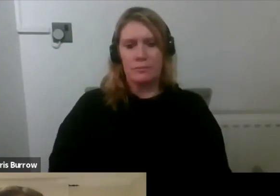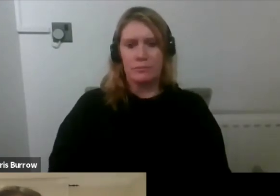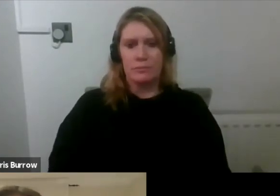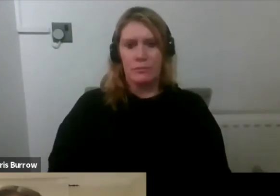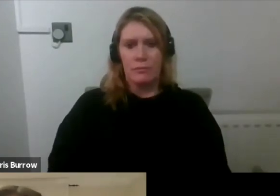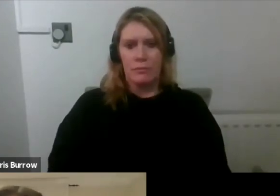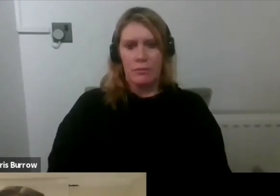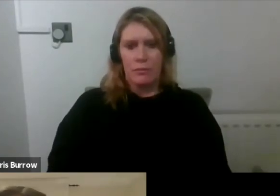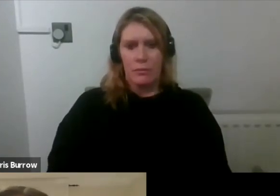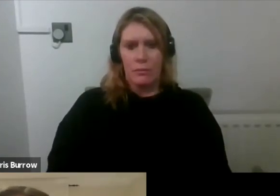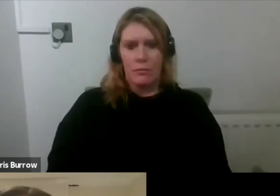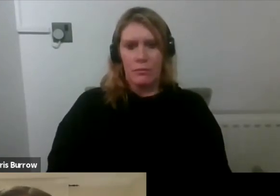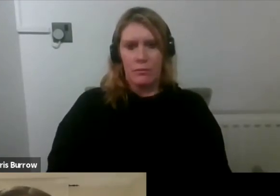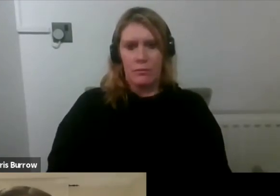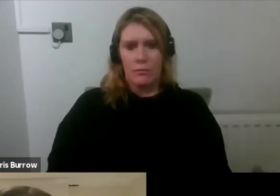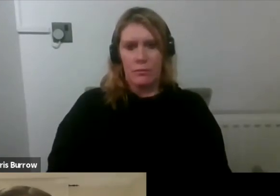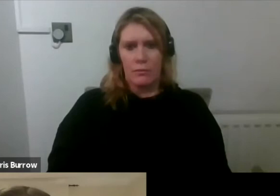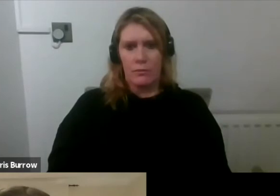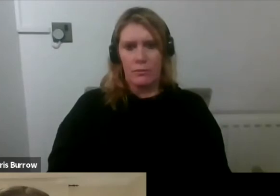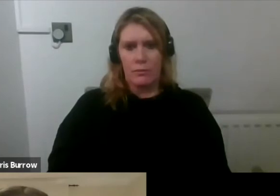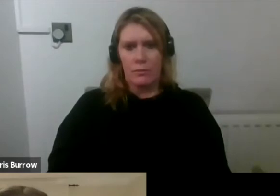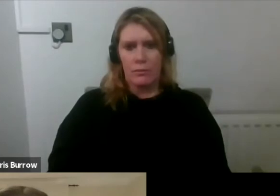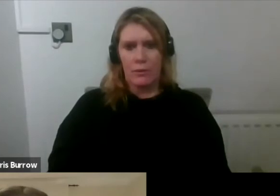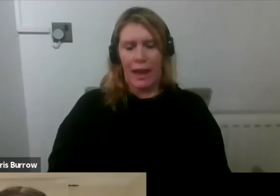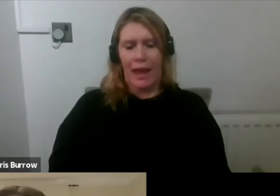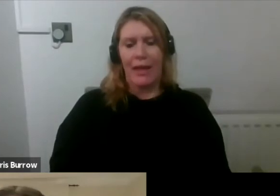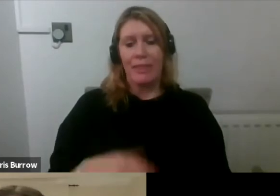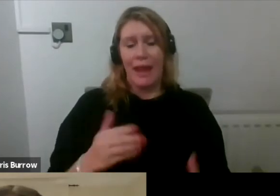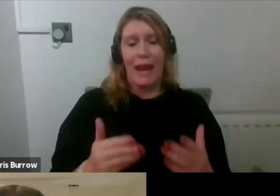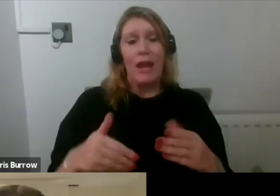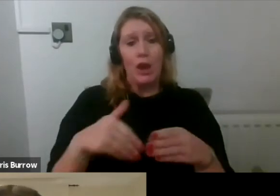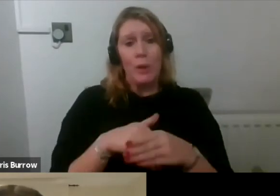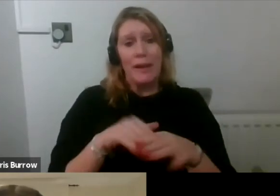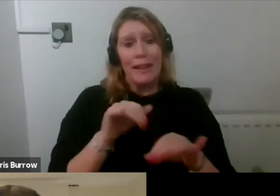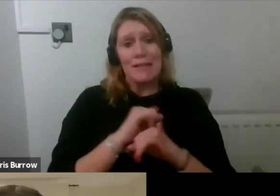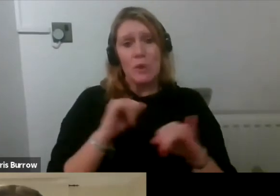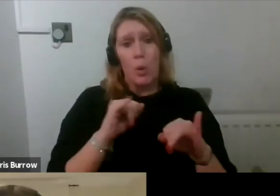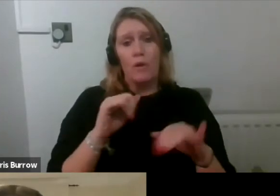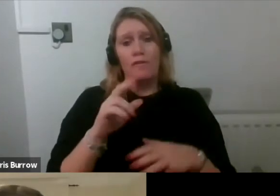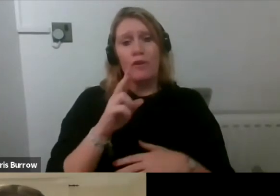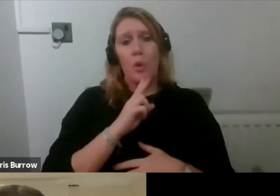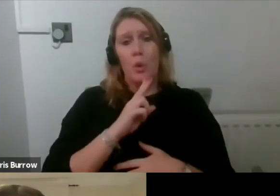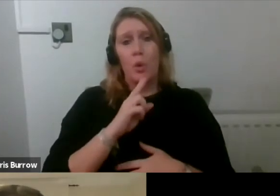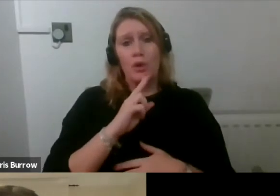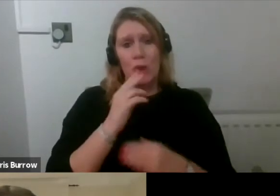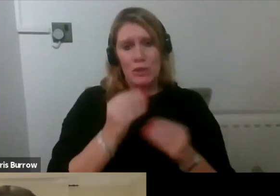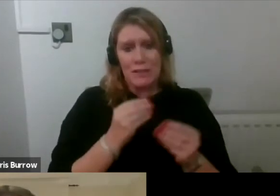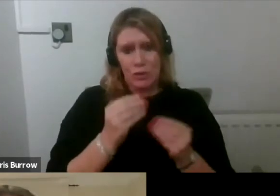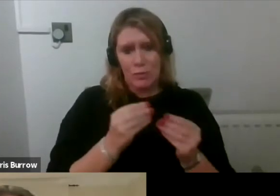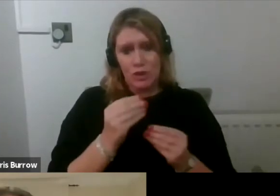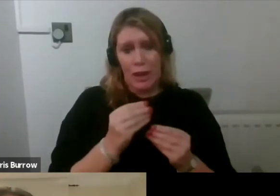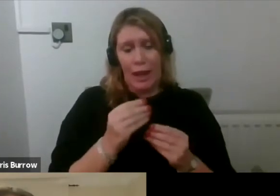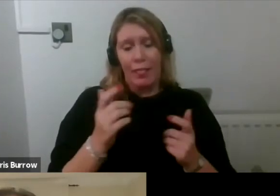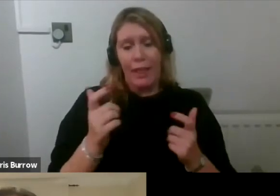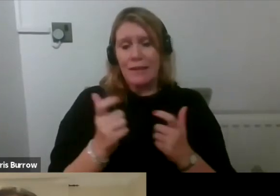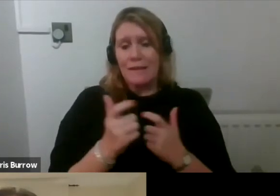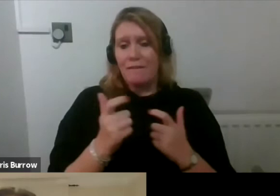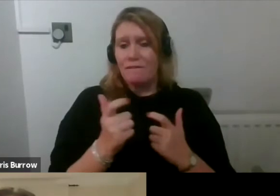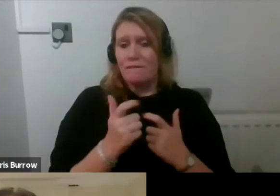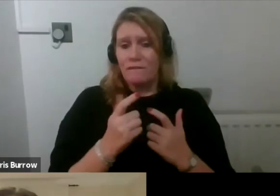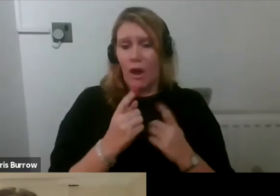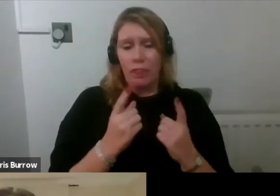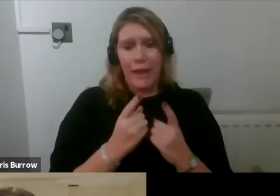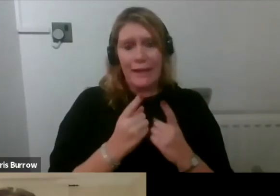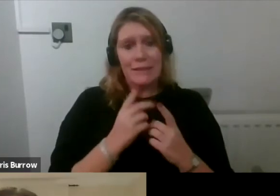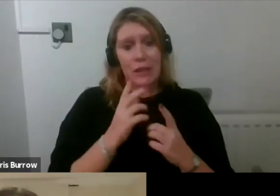crass audio description. And there are little fun things, you can look out for in